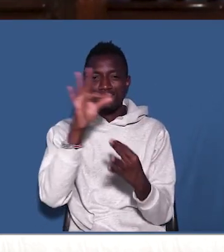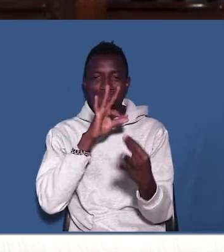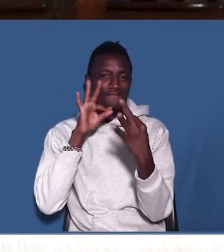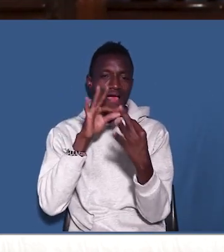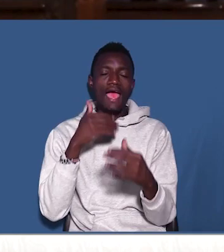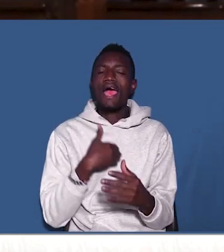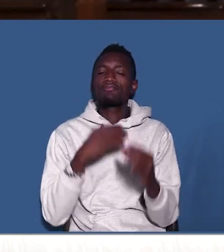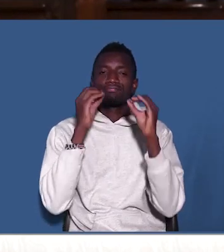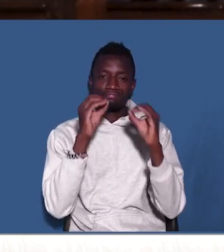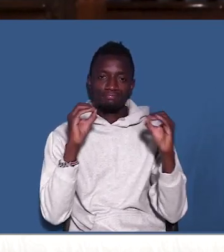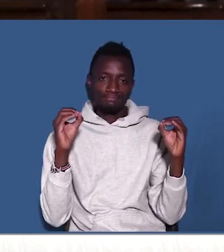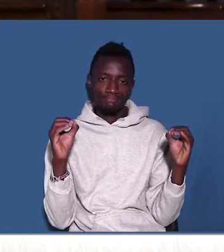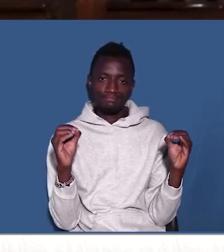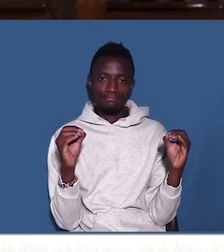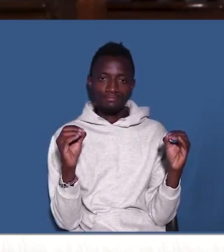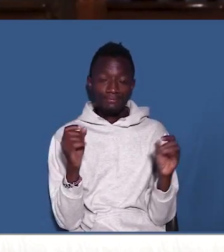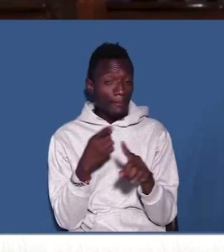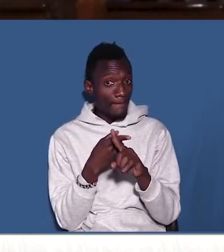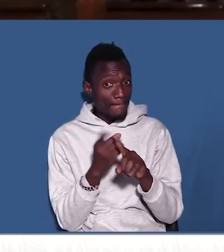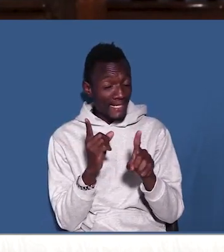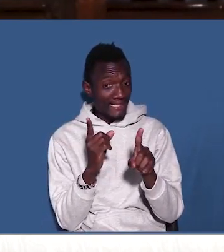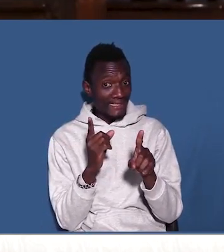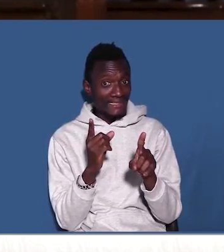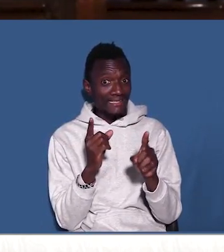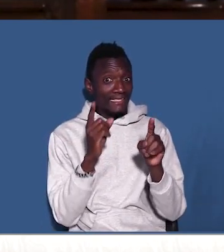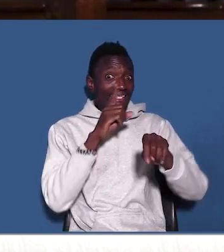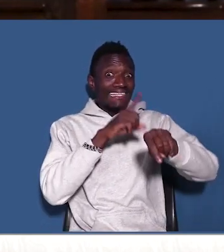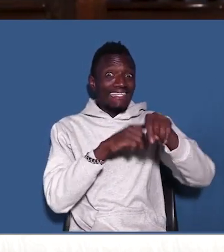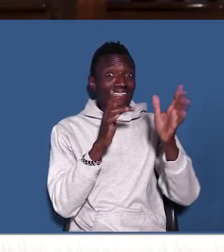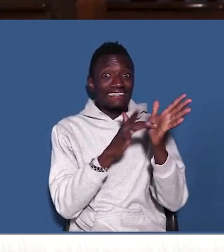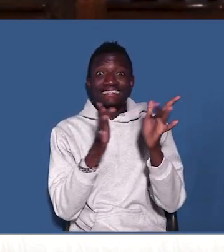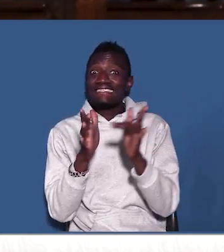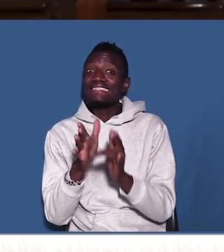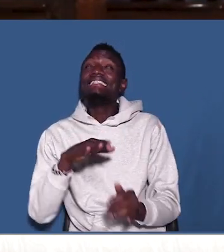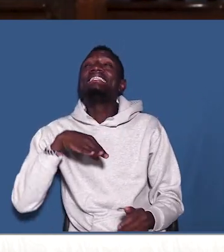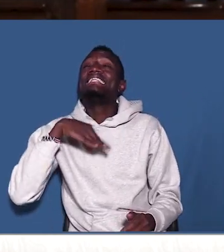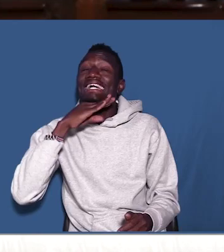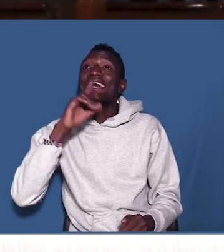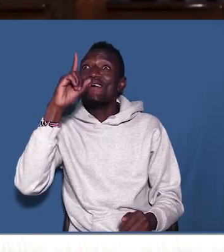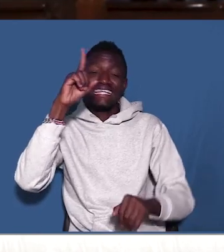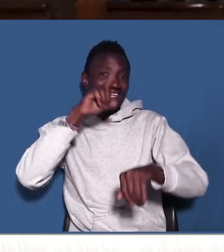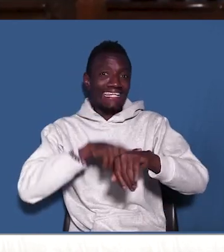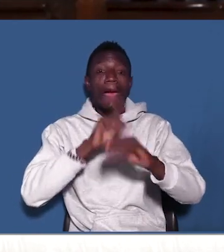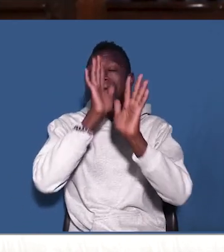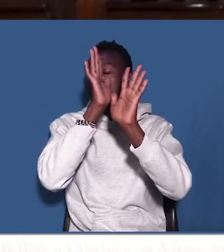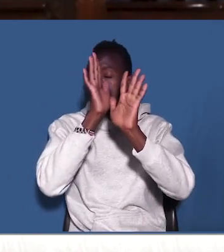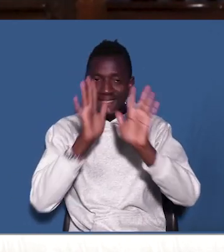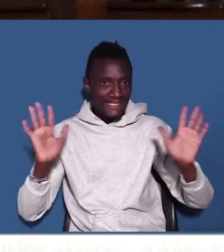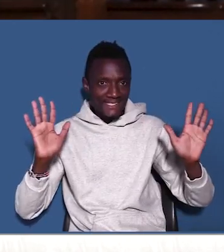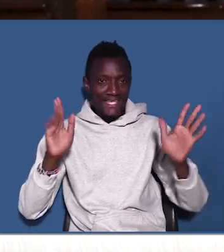So nothing was done after his resurrection to purchase redemption for